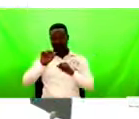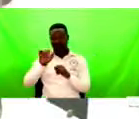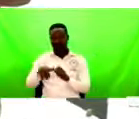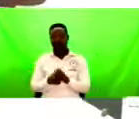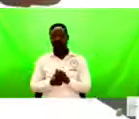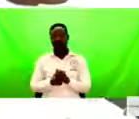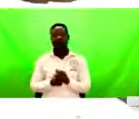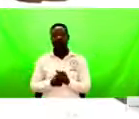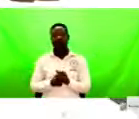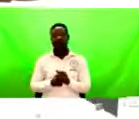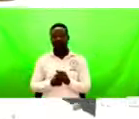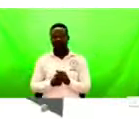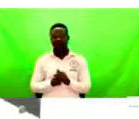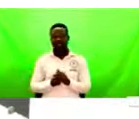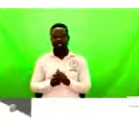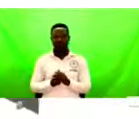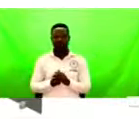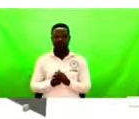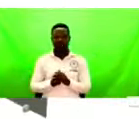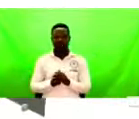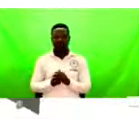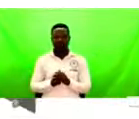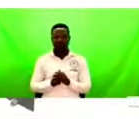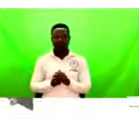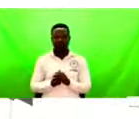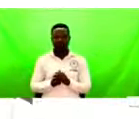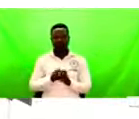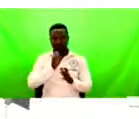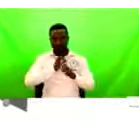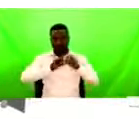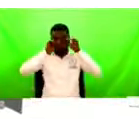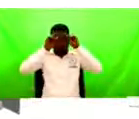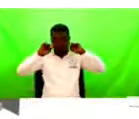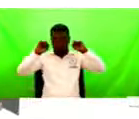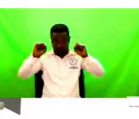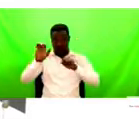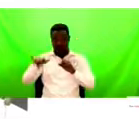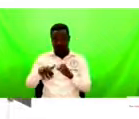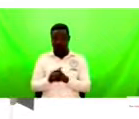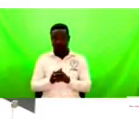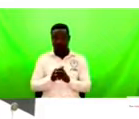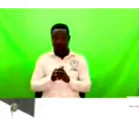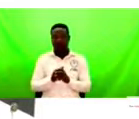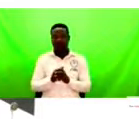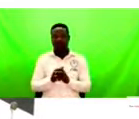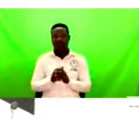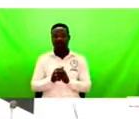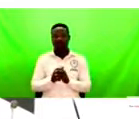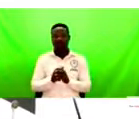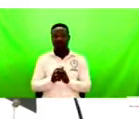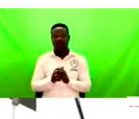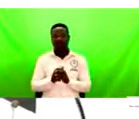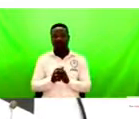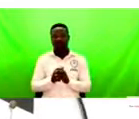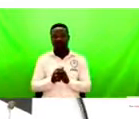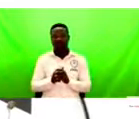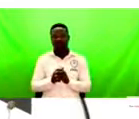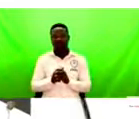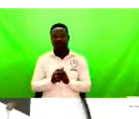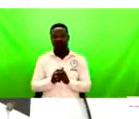Hallelujah. And so I am glad to introduce to you the presiding elder of